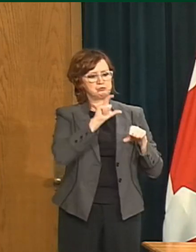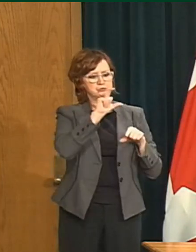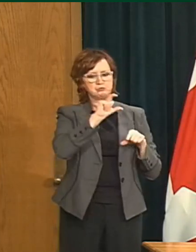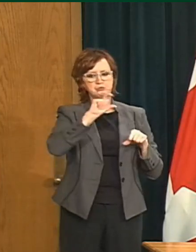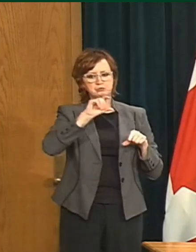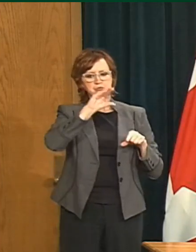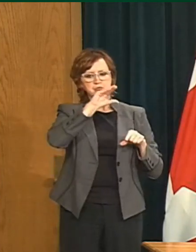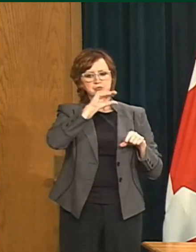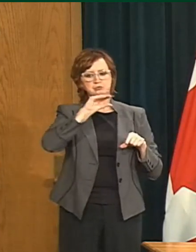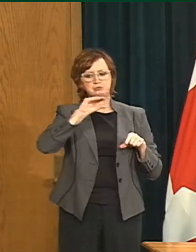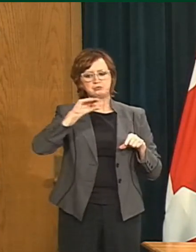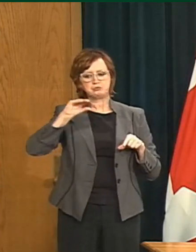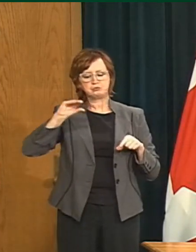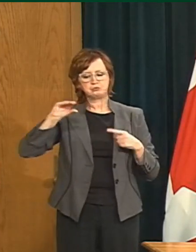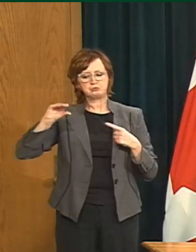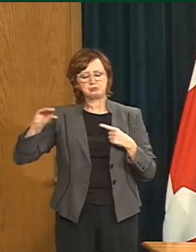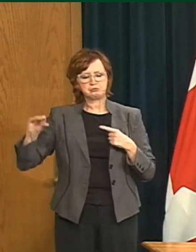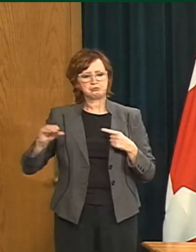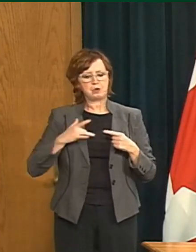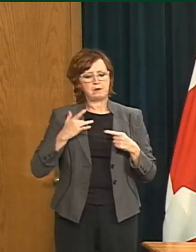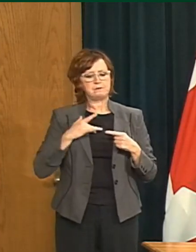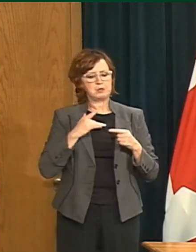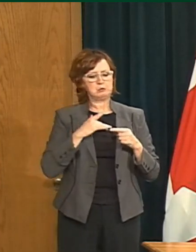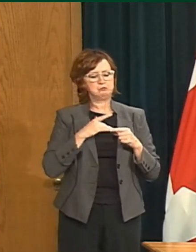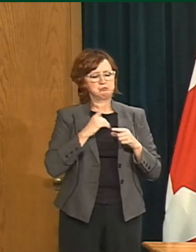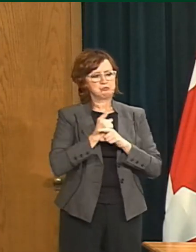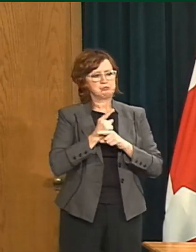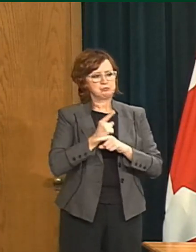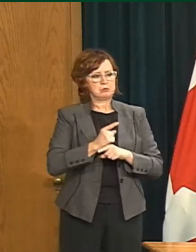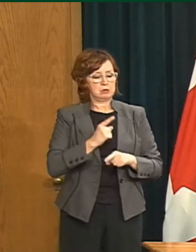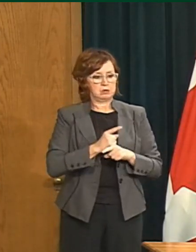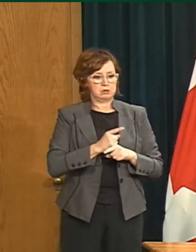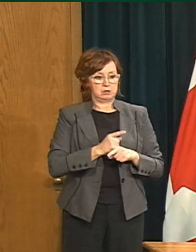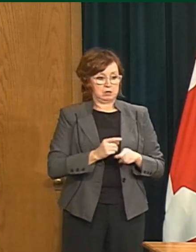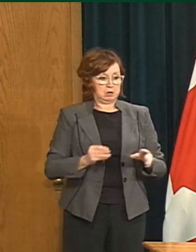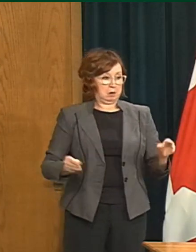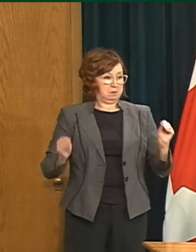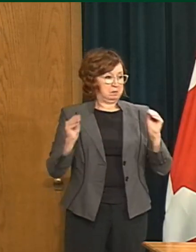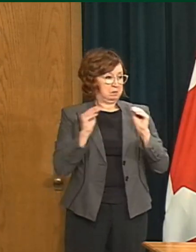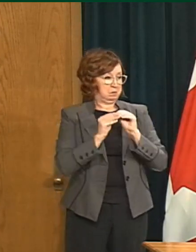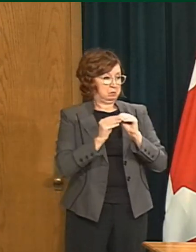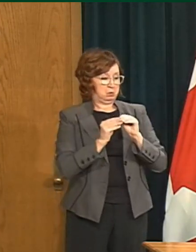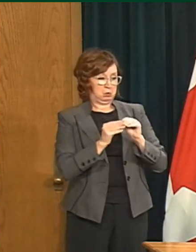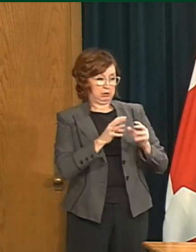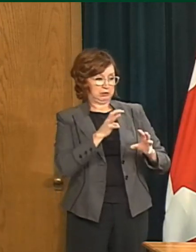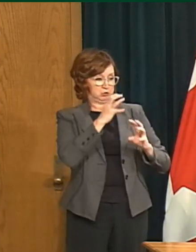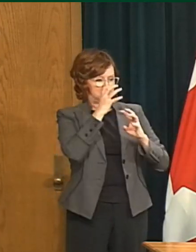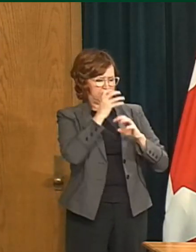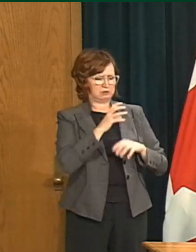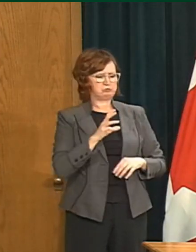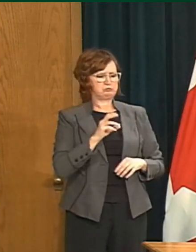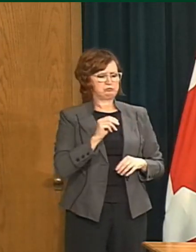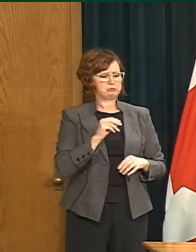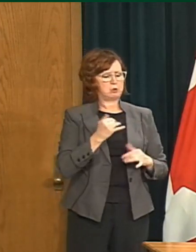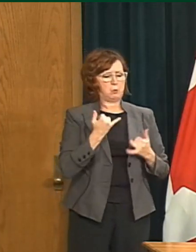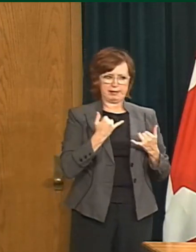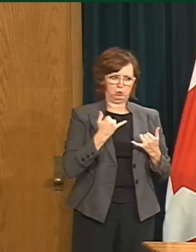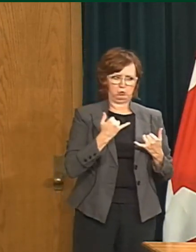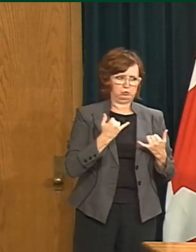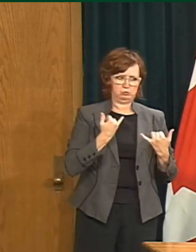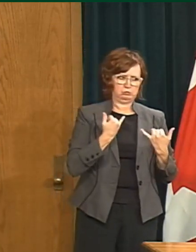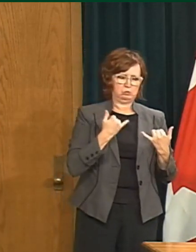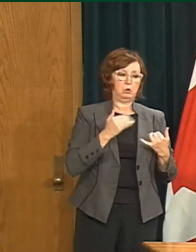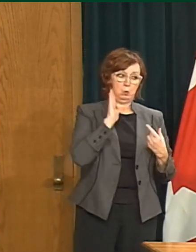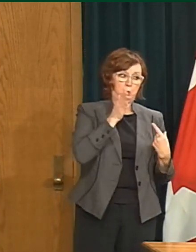not actively considering any additional measures. I would just say this is a little broader with respect, not to say